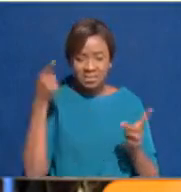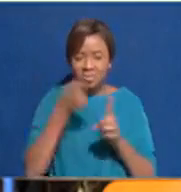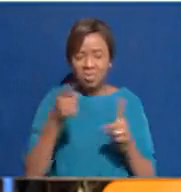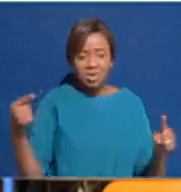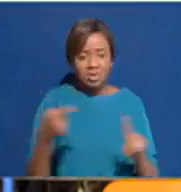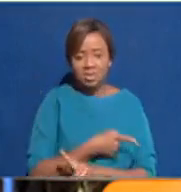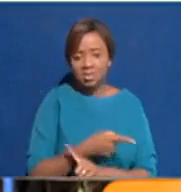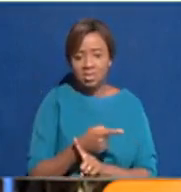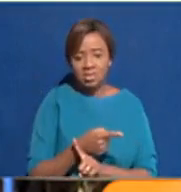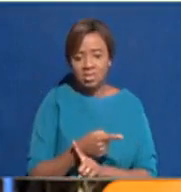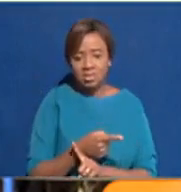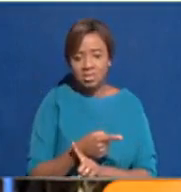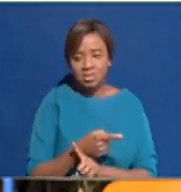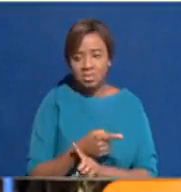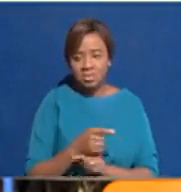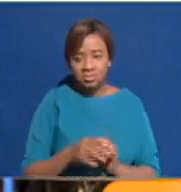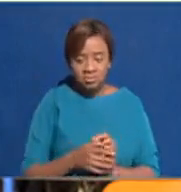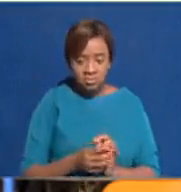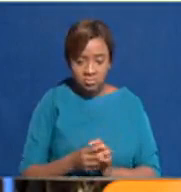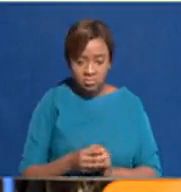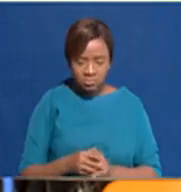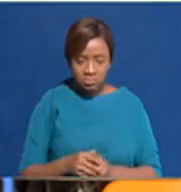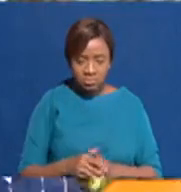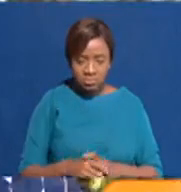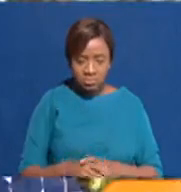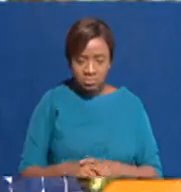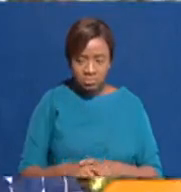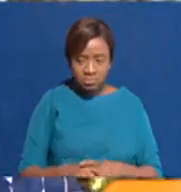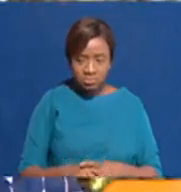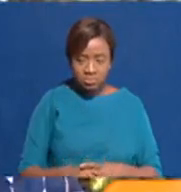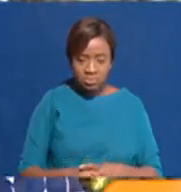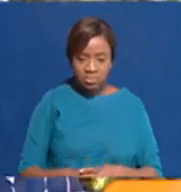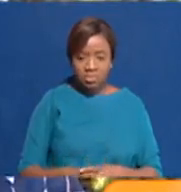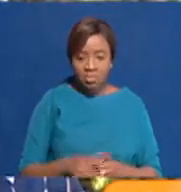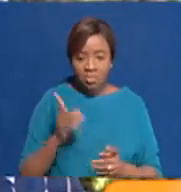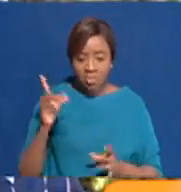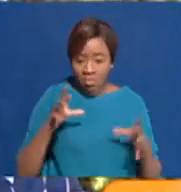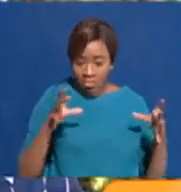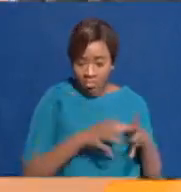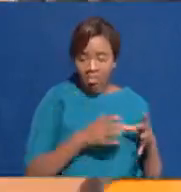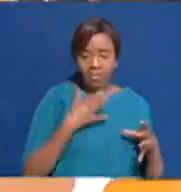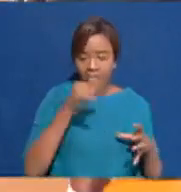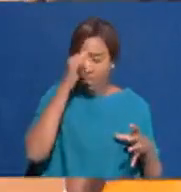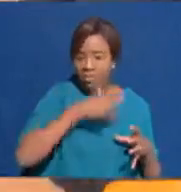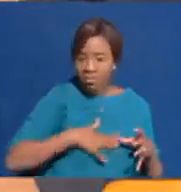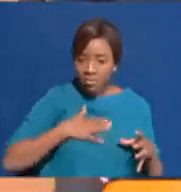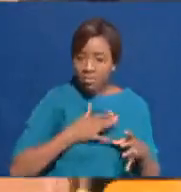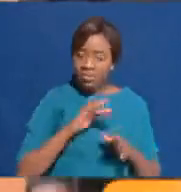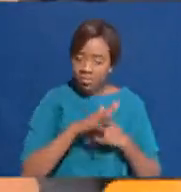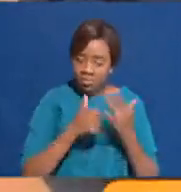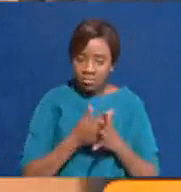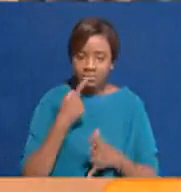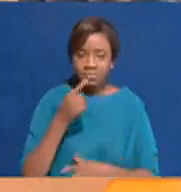the management of the free primary education fund. The lobby group wants the government to ensure 100% transition